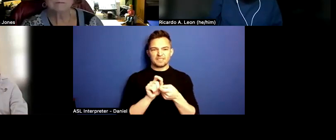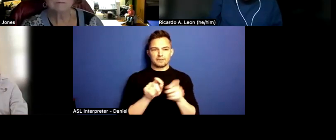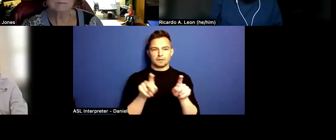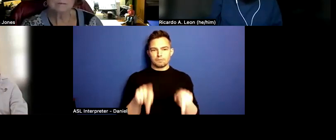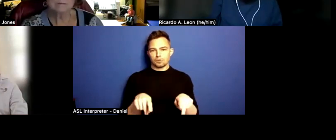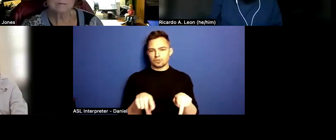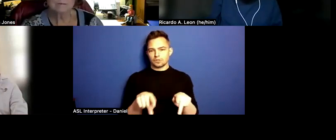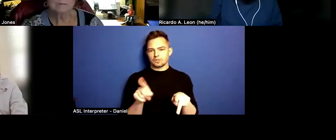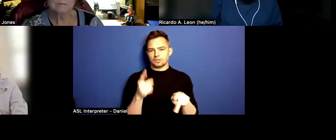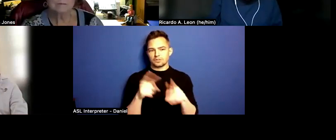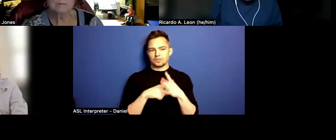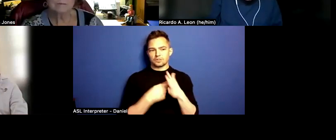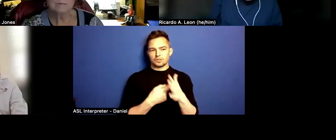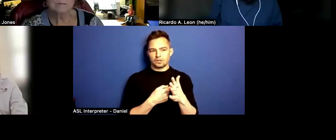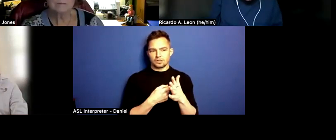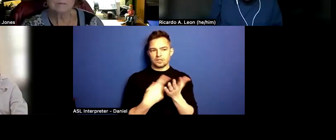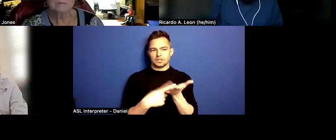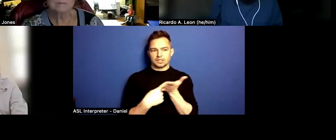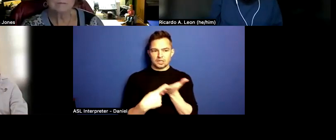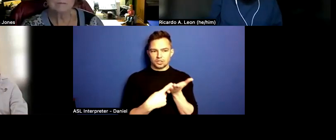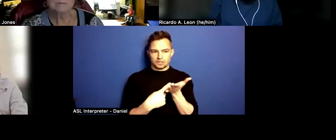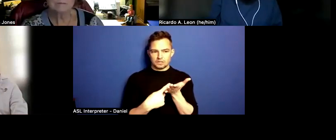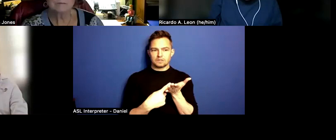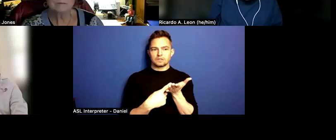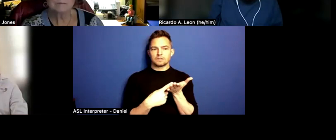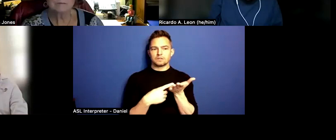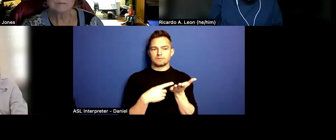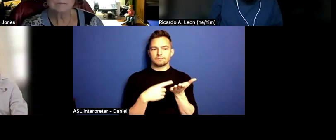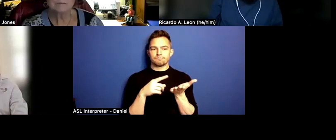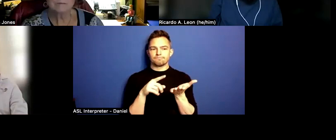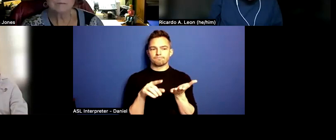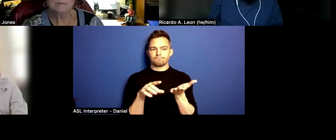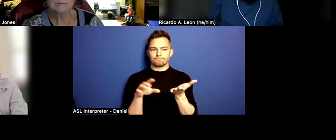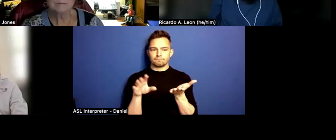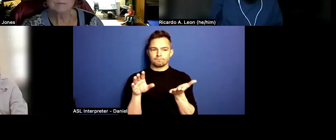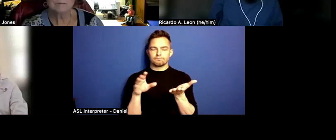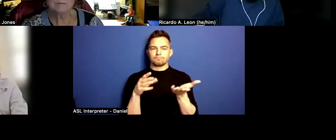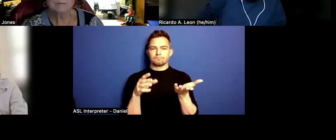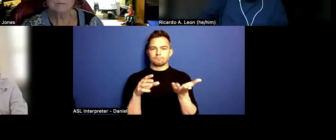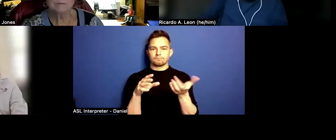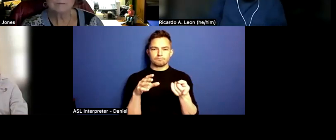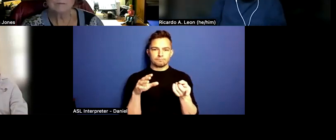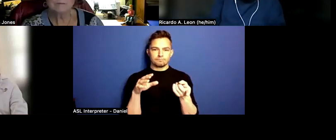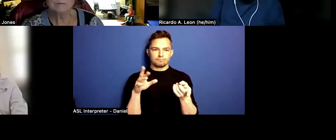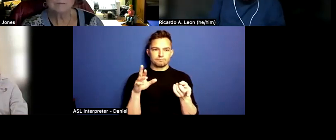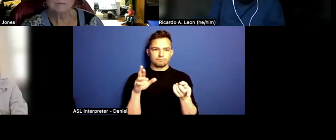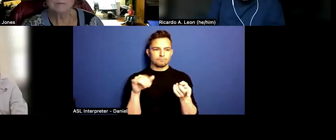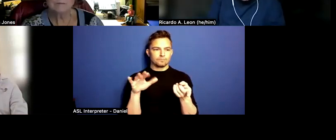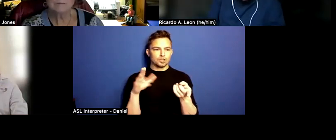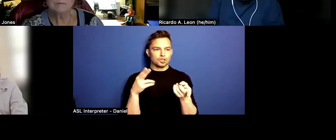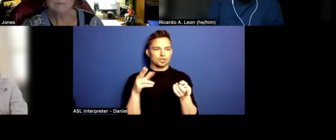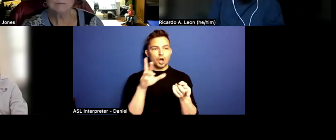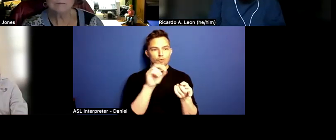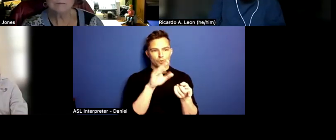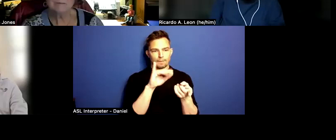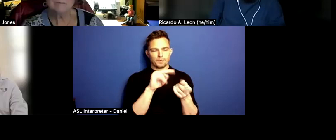just sort of kick off the discussion for each. So with that being said, Robin, let's start